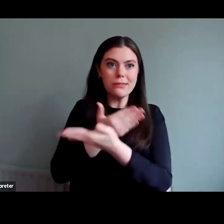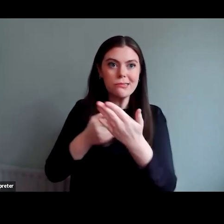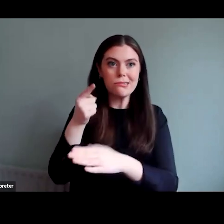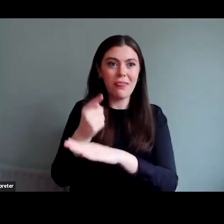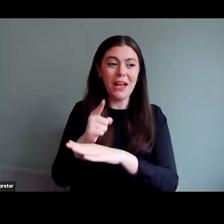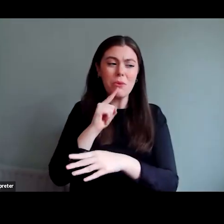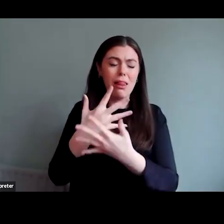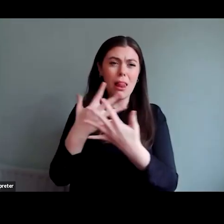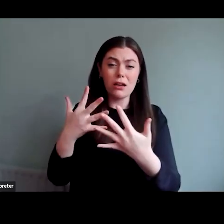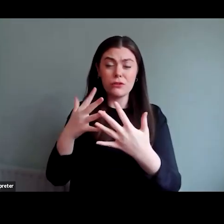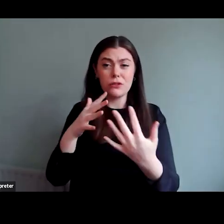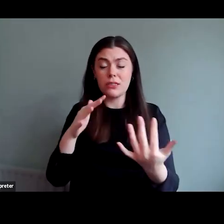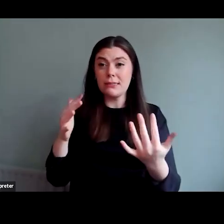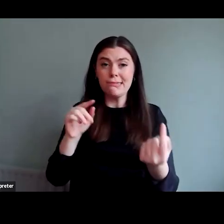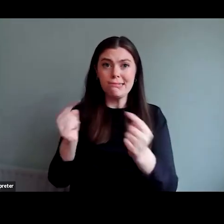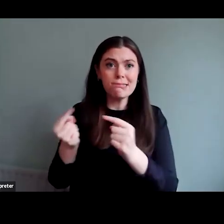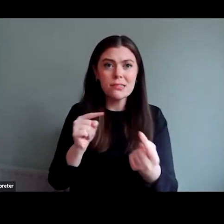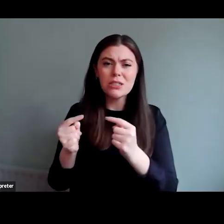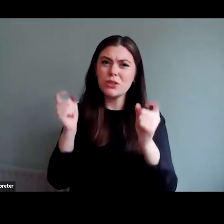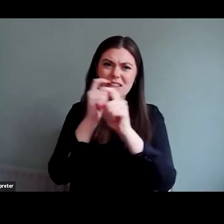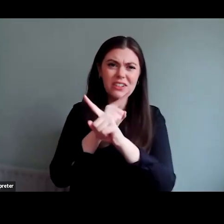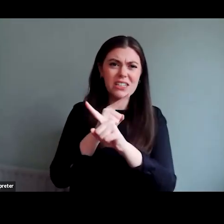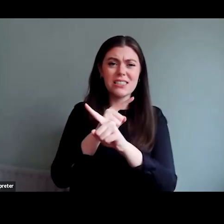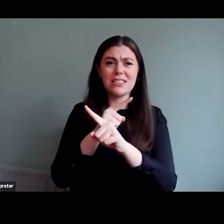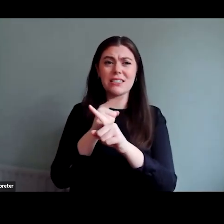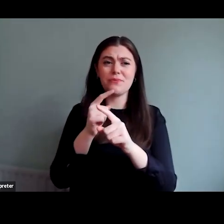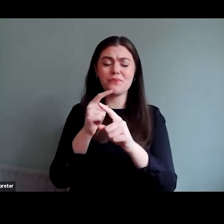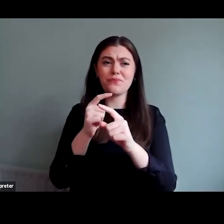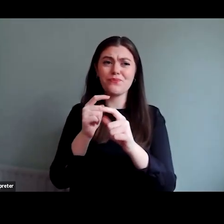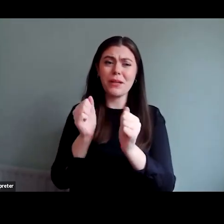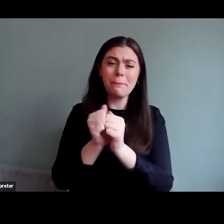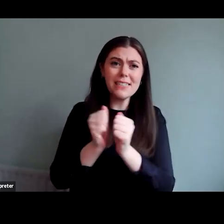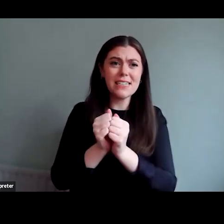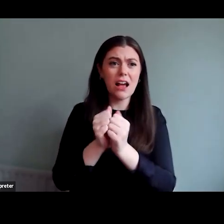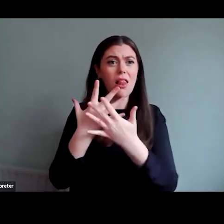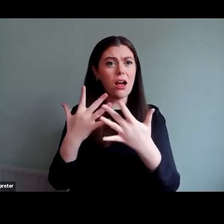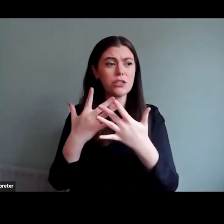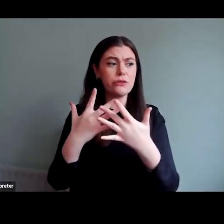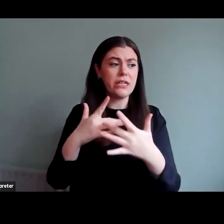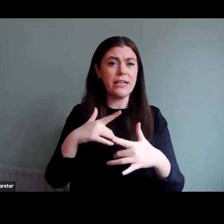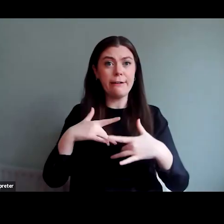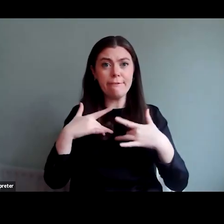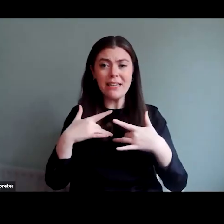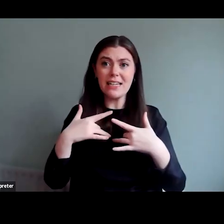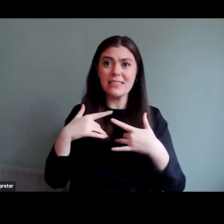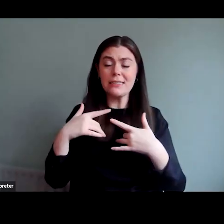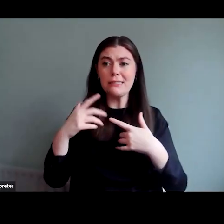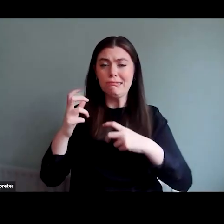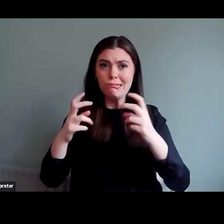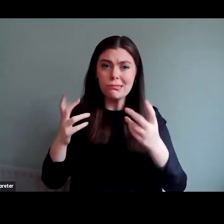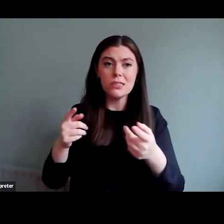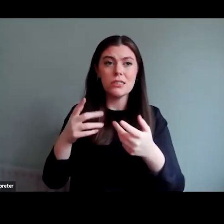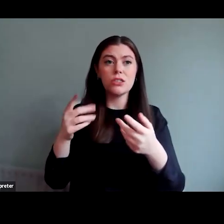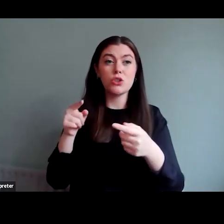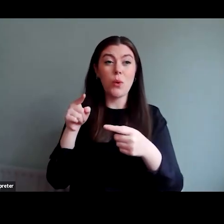a really difficult space. There was a lot of mixed feelings in the room, as you can imagine, because that was November 2023, so